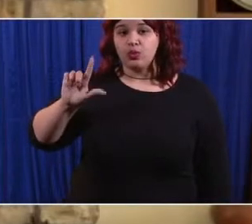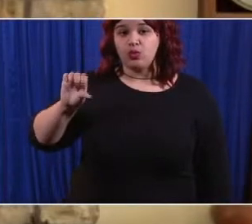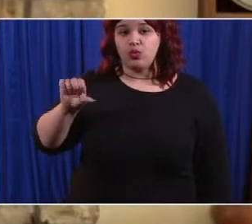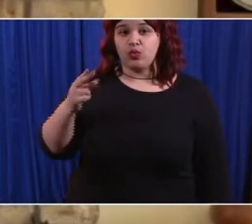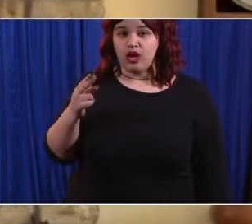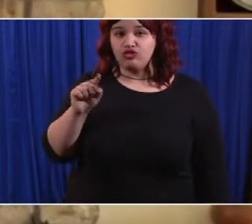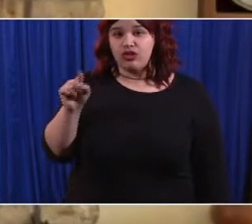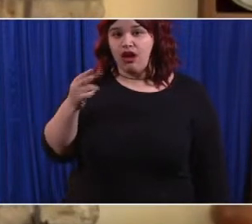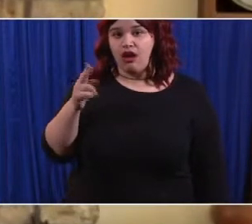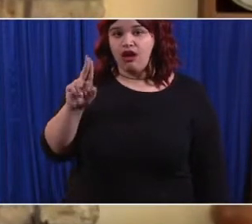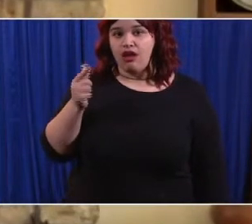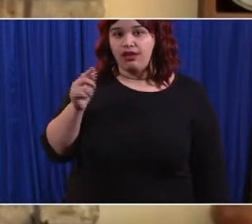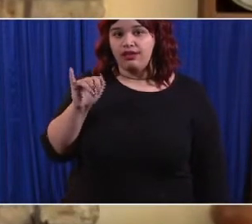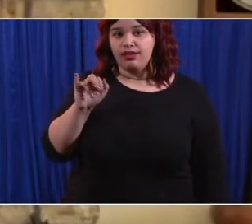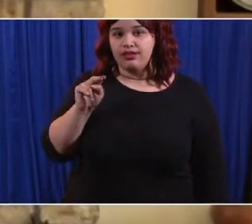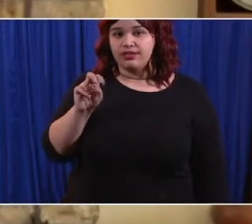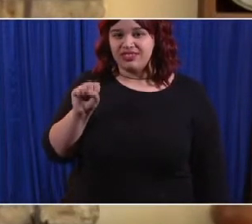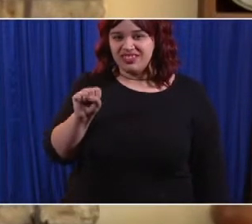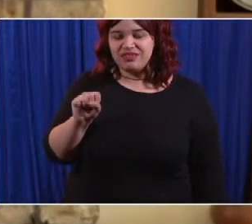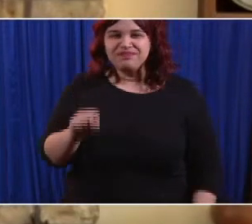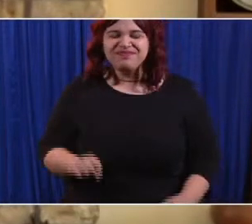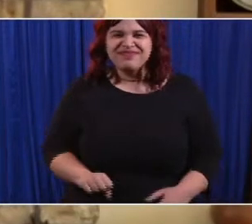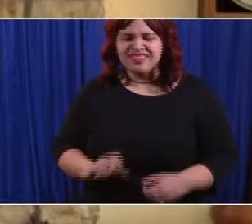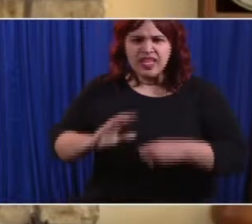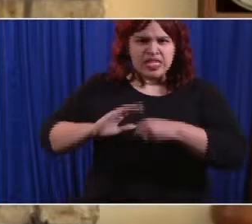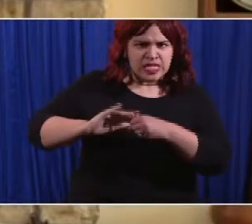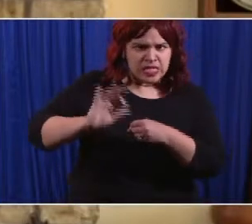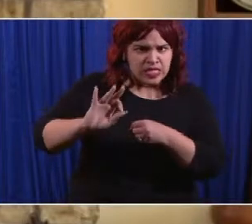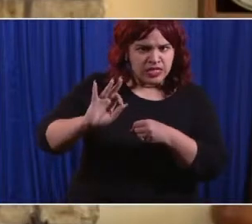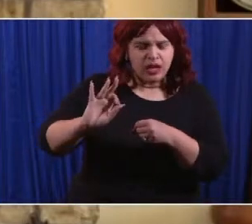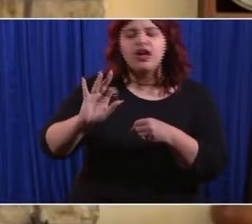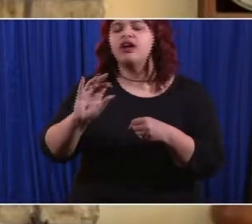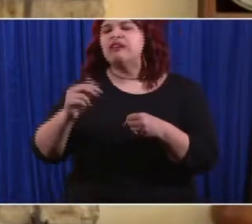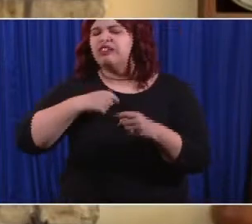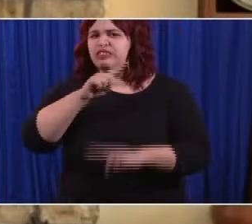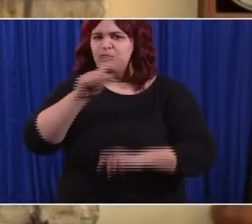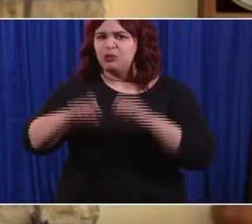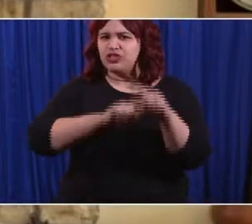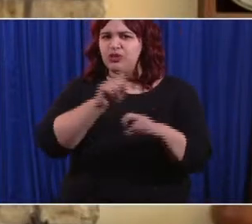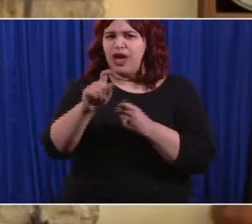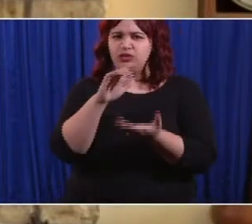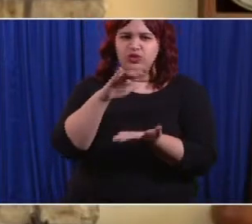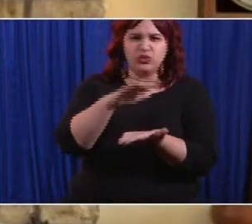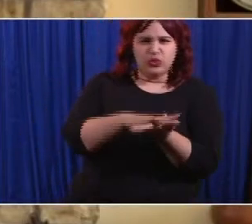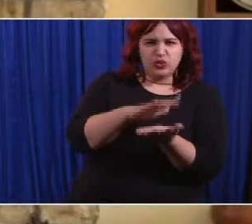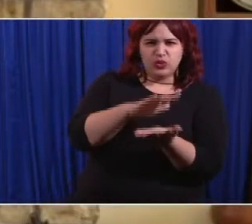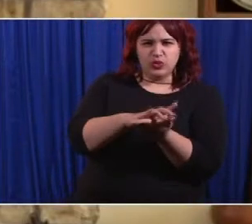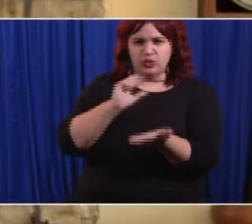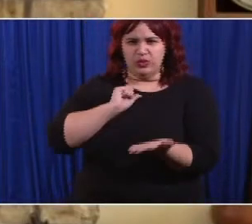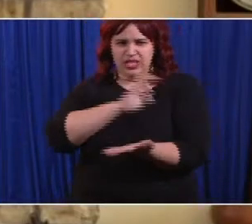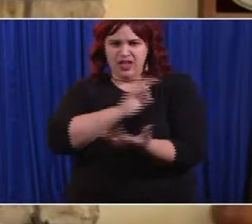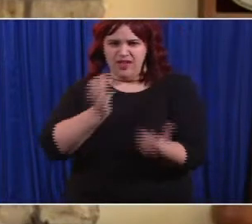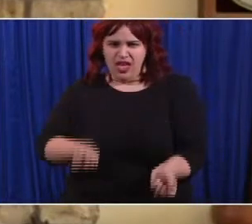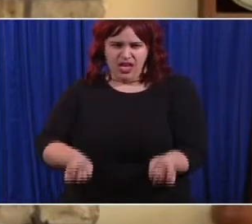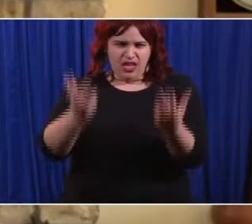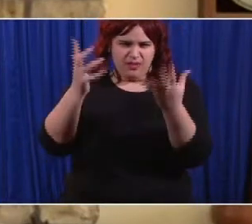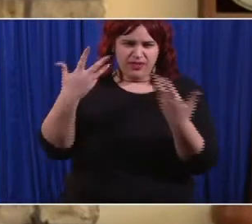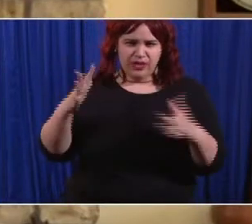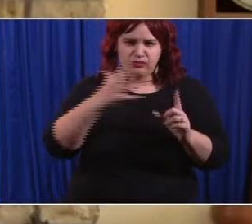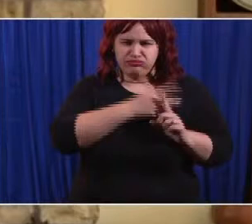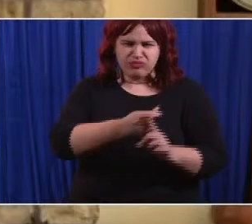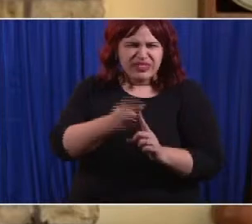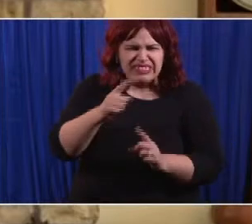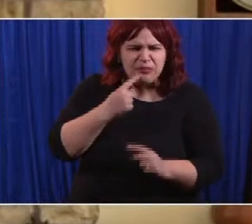doing this as always. I had a question on the numbers on the school personnel vaccinations. I think you said it was around 200,000